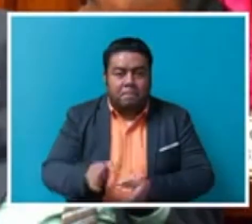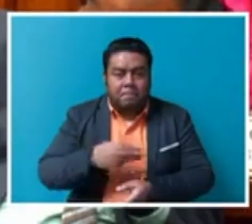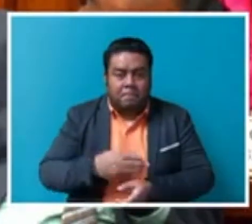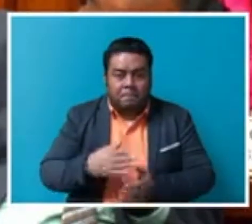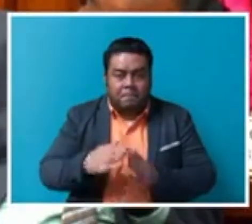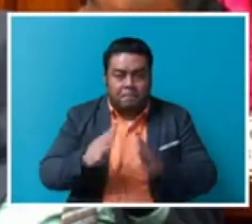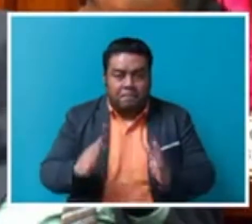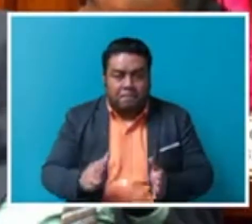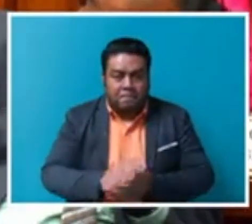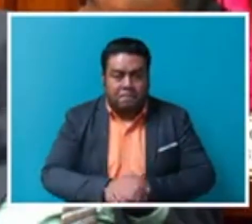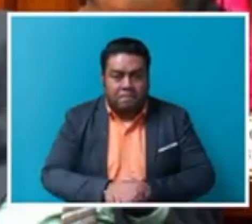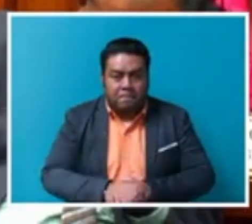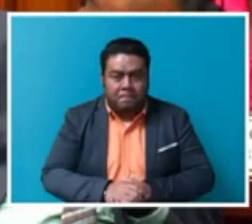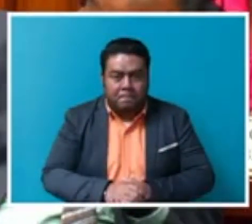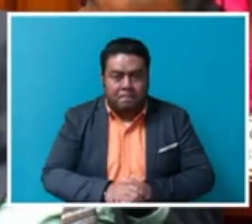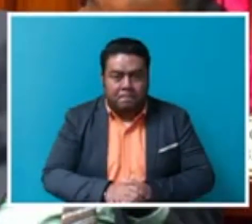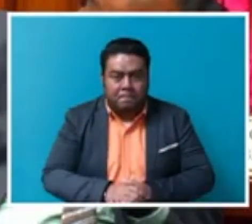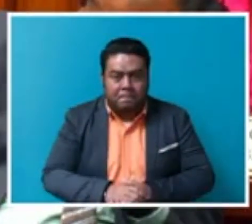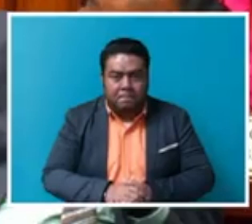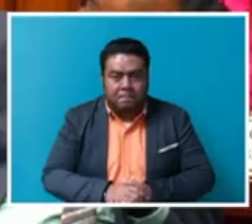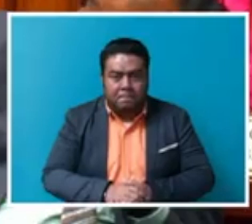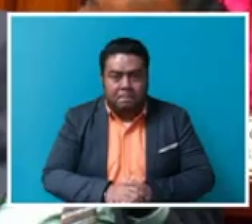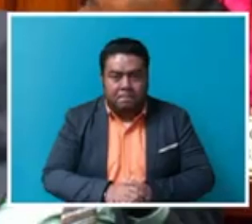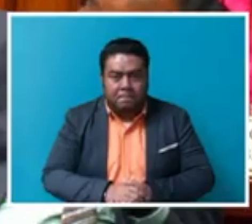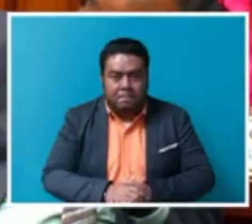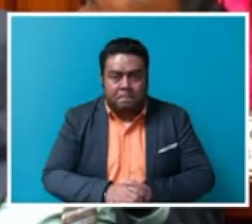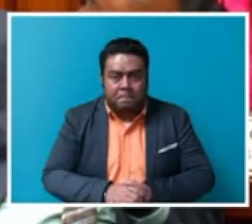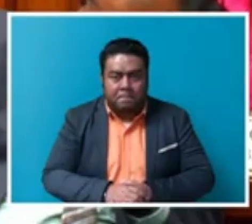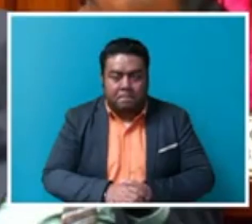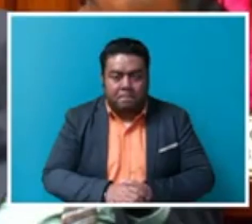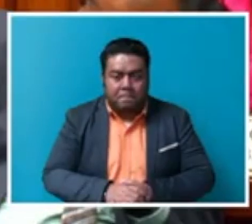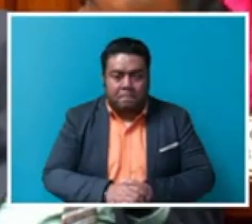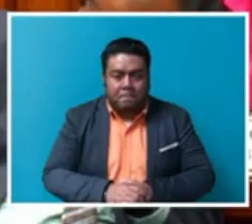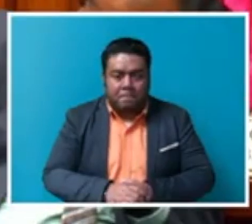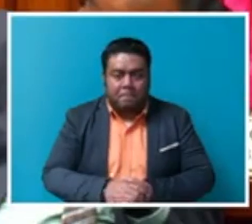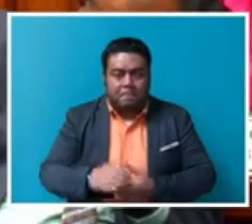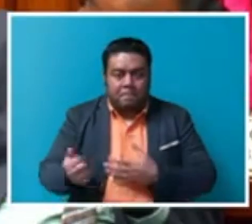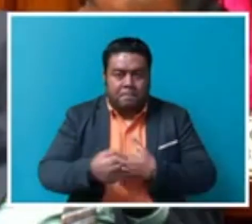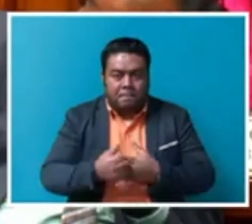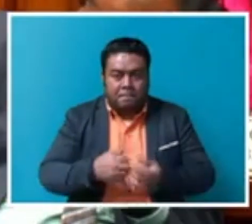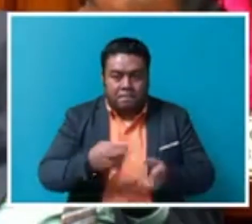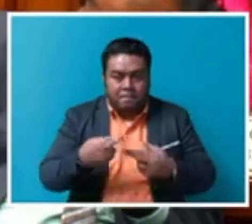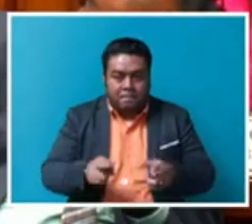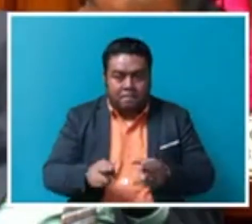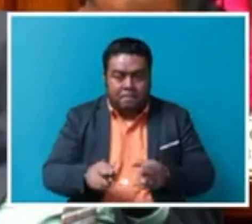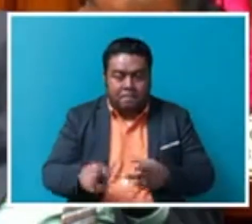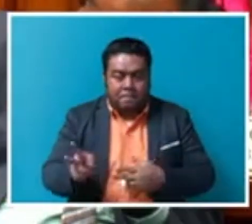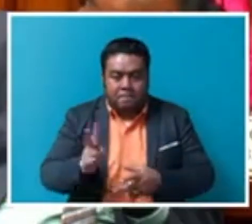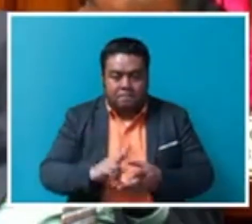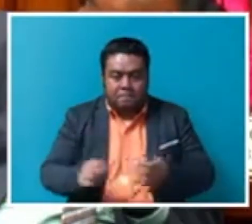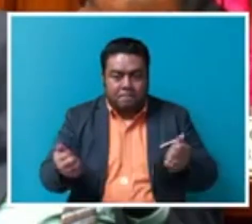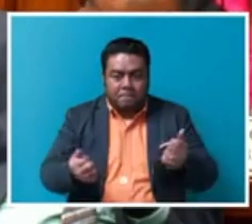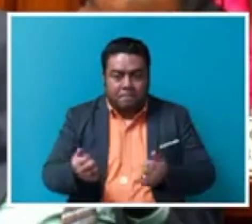am pleading with you to please spread the message for safety on our roads and our vehicles and drivers, and generally